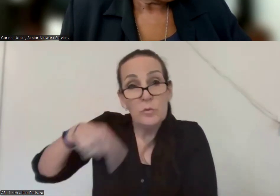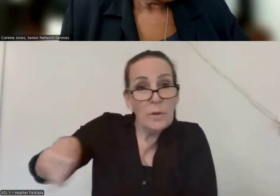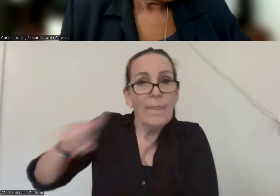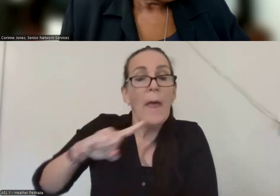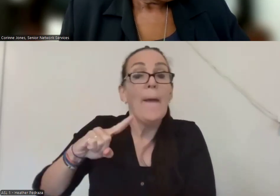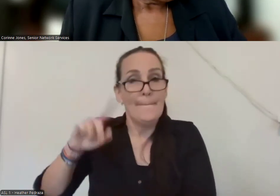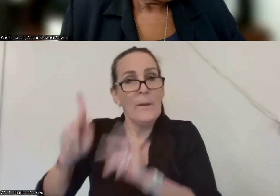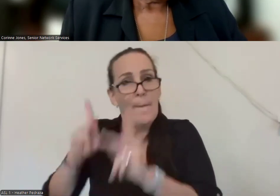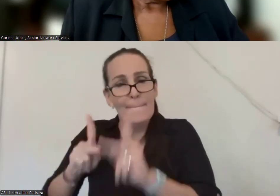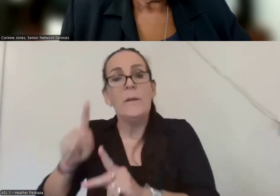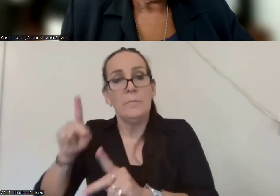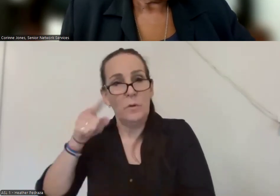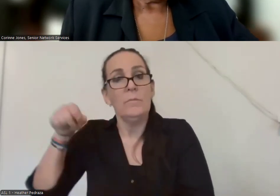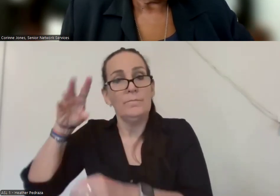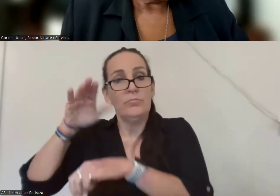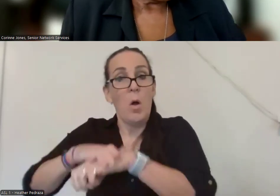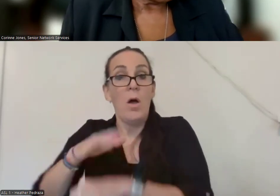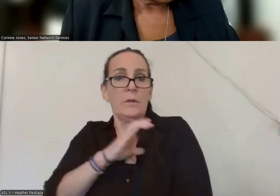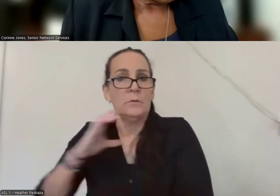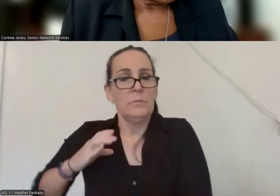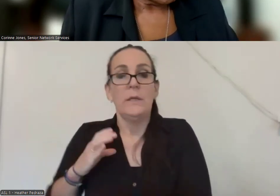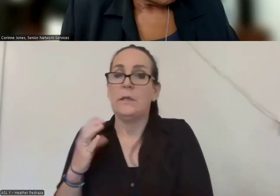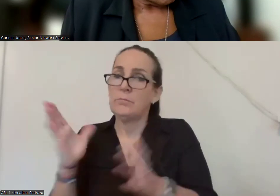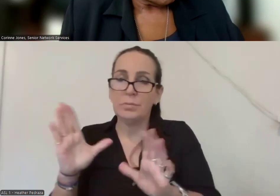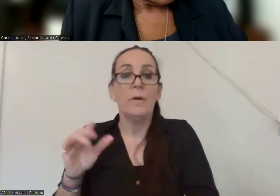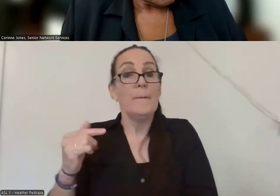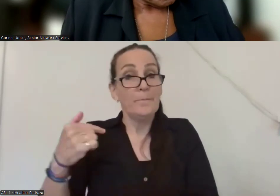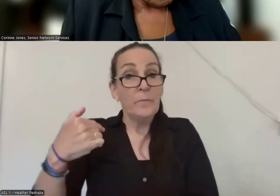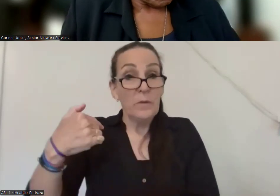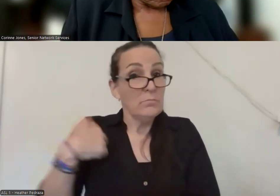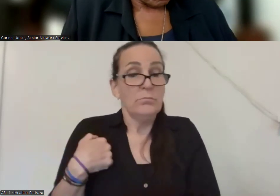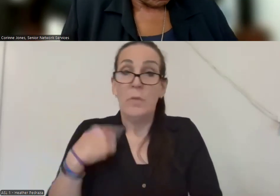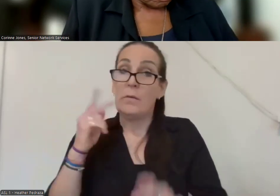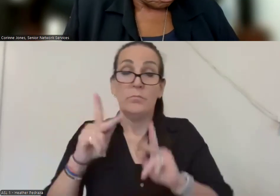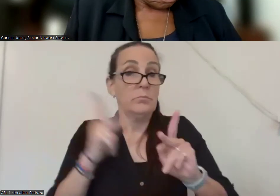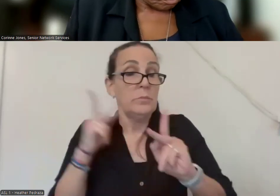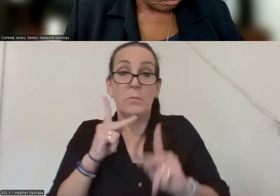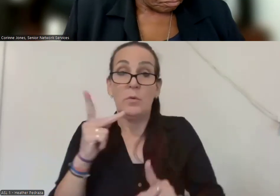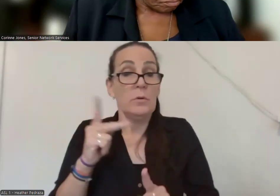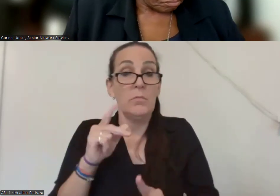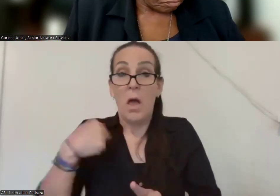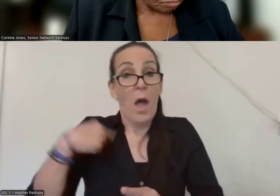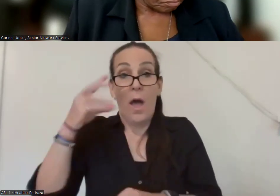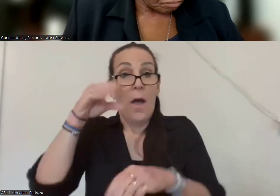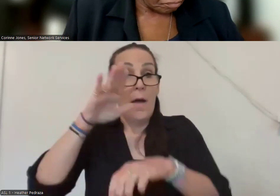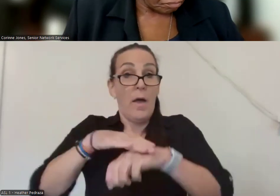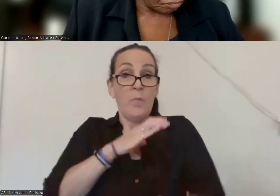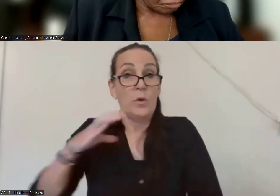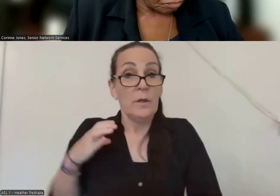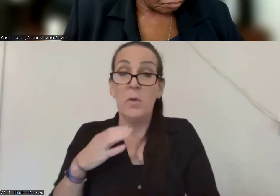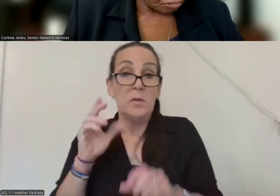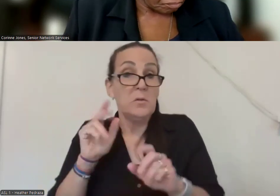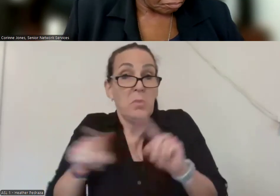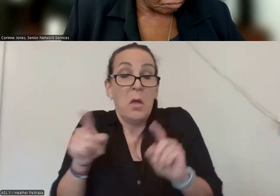the folks that's on these committees, because I would definitely say that I have been definitely unutilized. So I would definitely encourage you